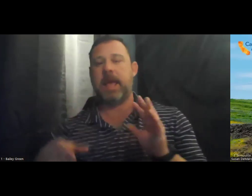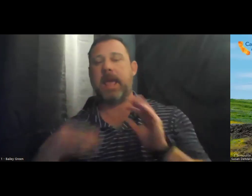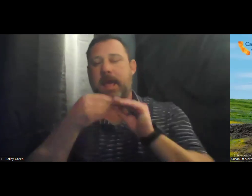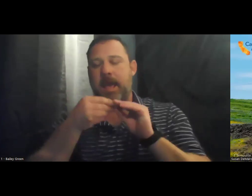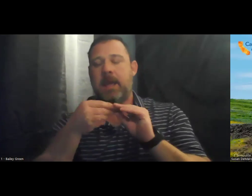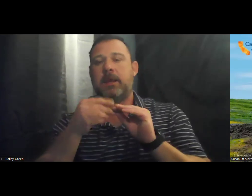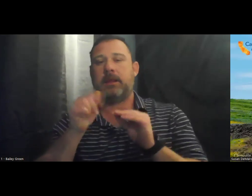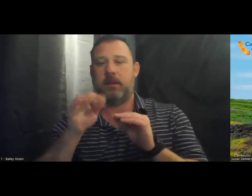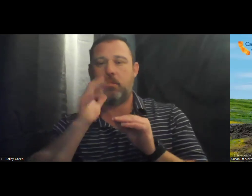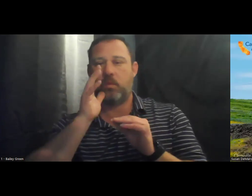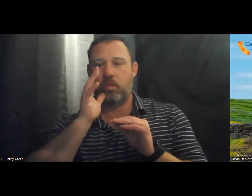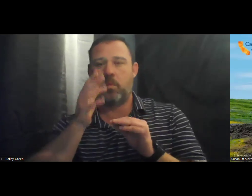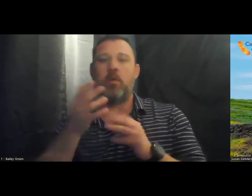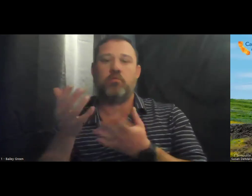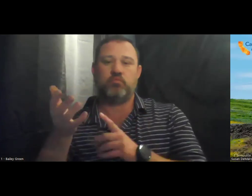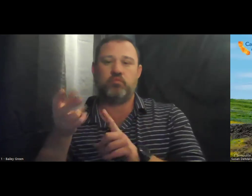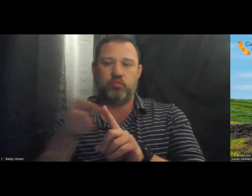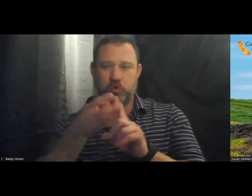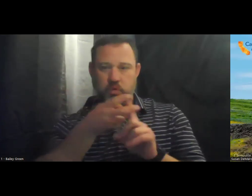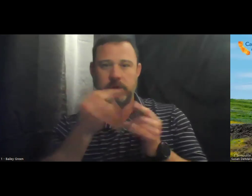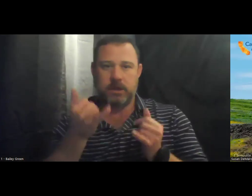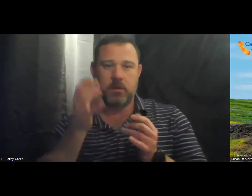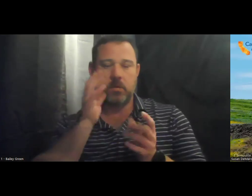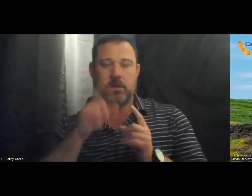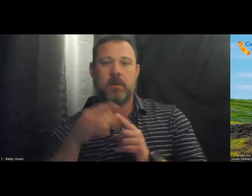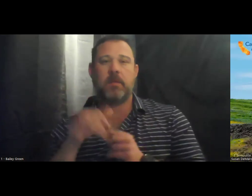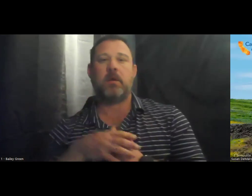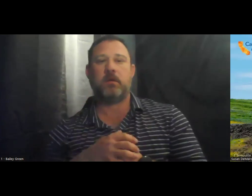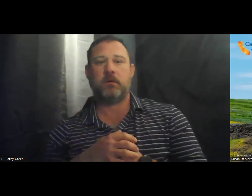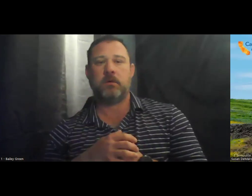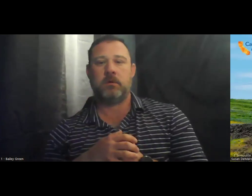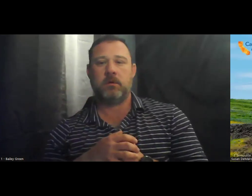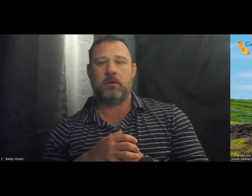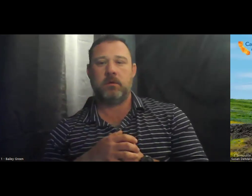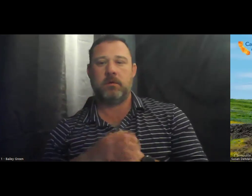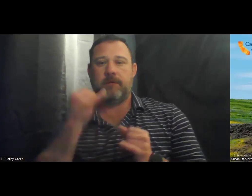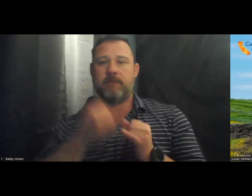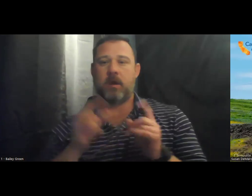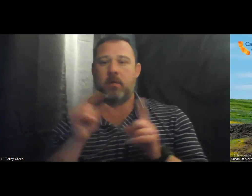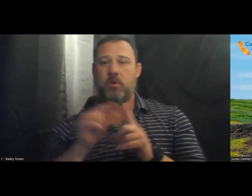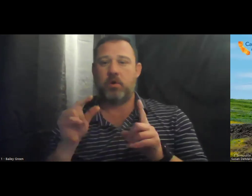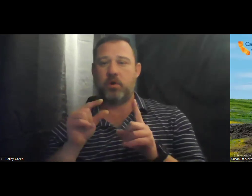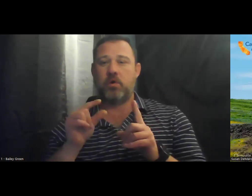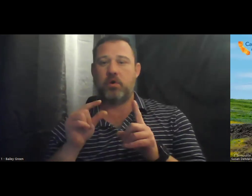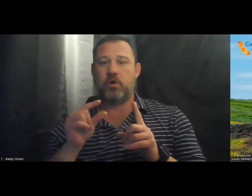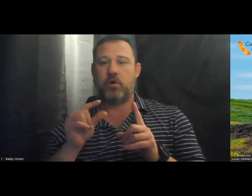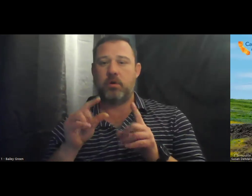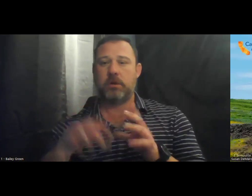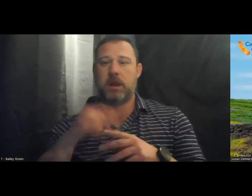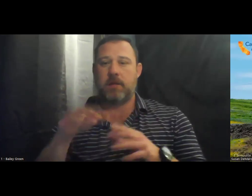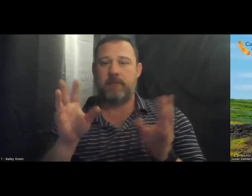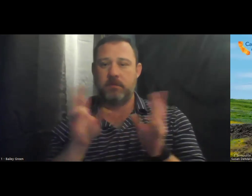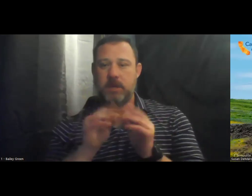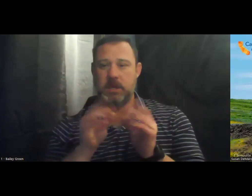it, we're recruiting now. So you'll hear about that. And then my final word is, at the outset of this